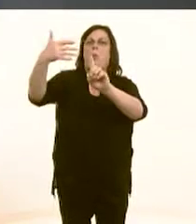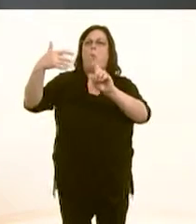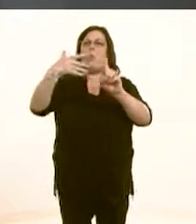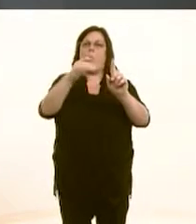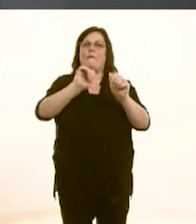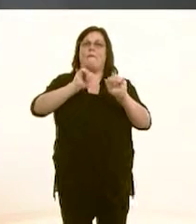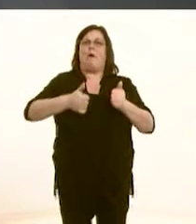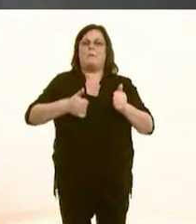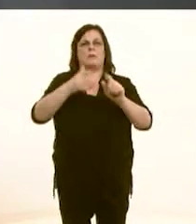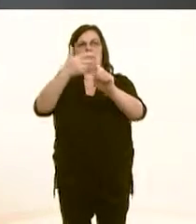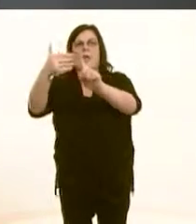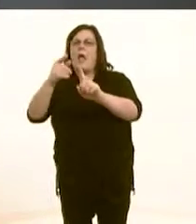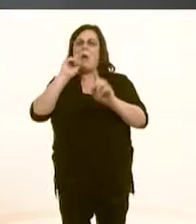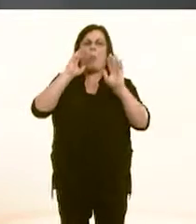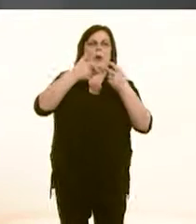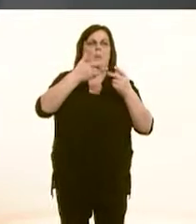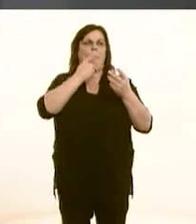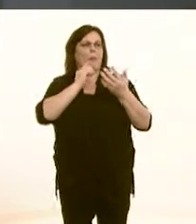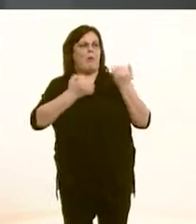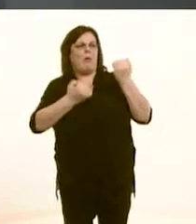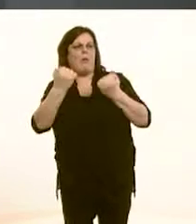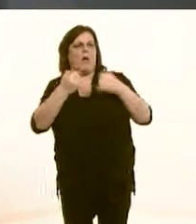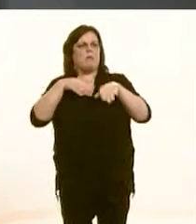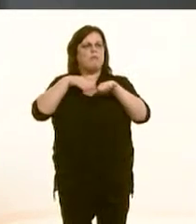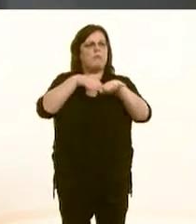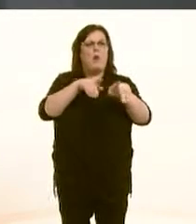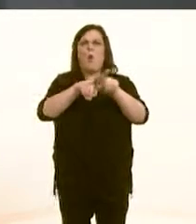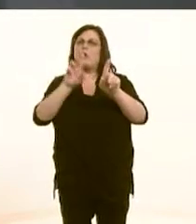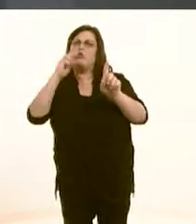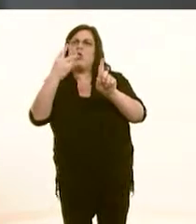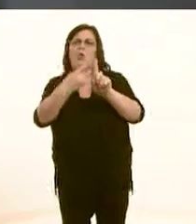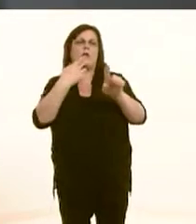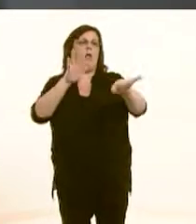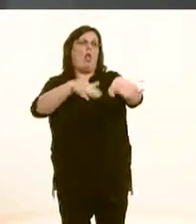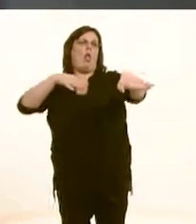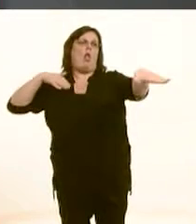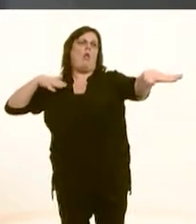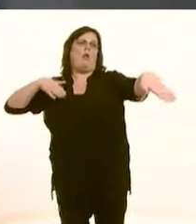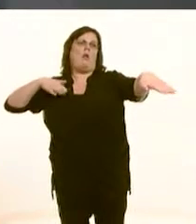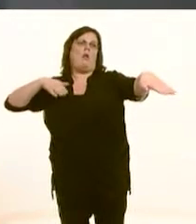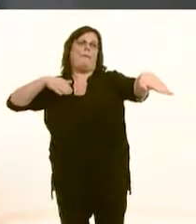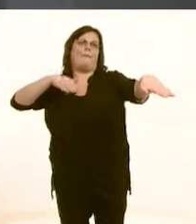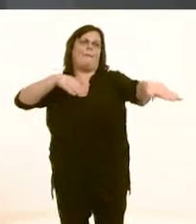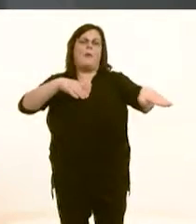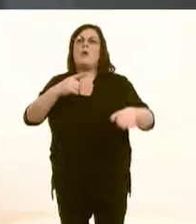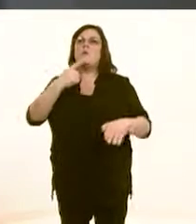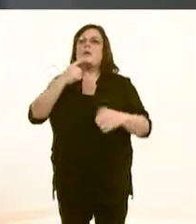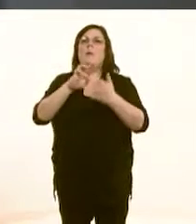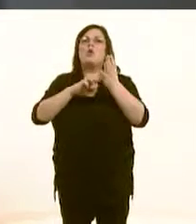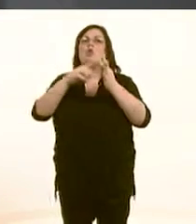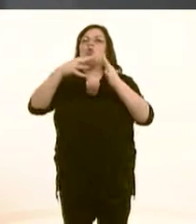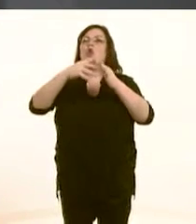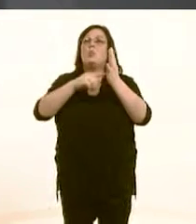travelling public, including tourists, should not be disadvantaged more than is necessary. You have mentioned the Newtown bypass, which of course